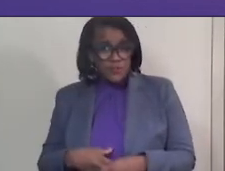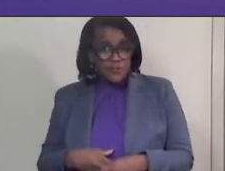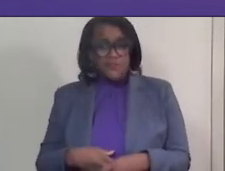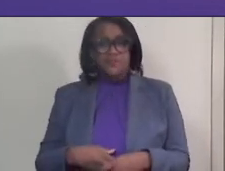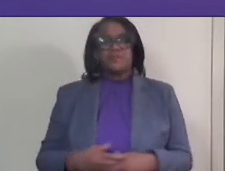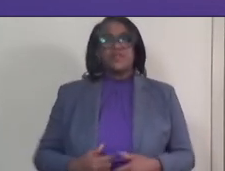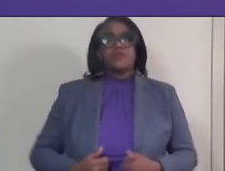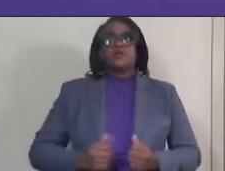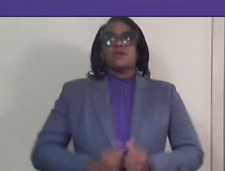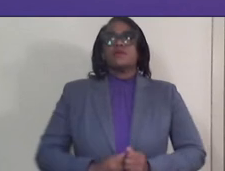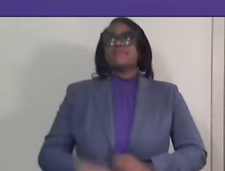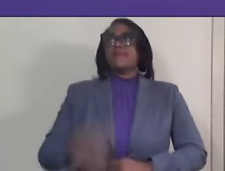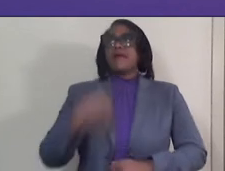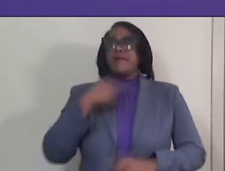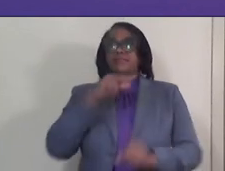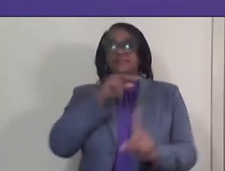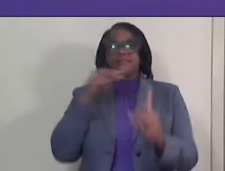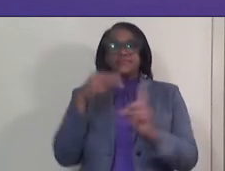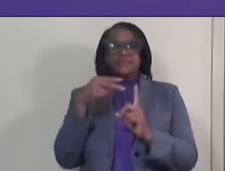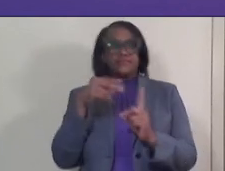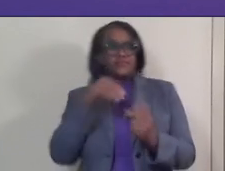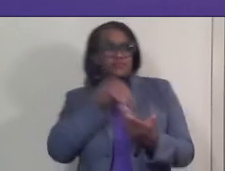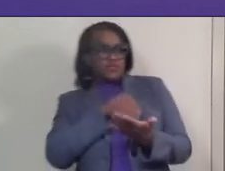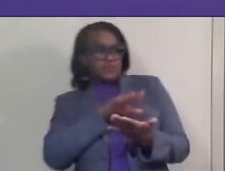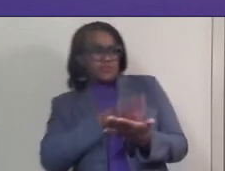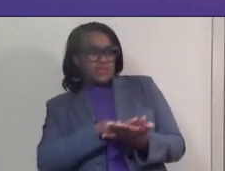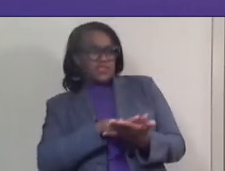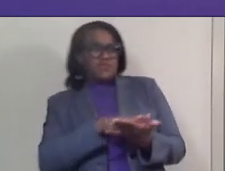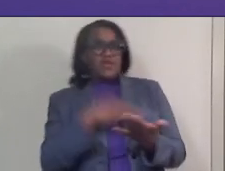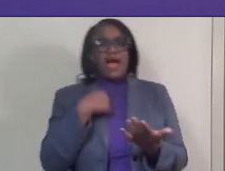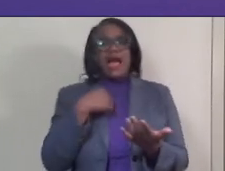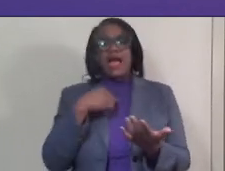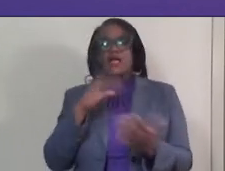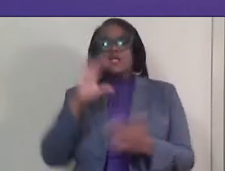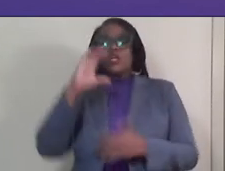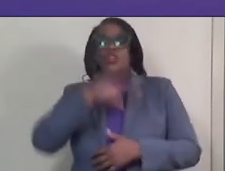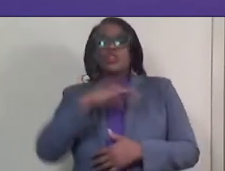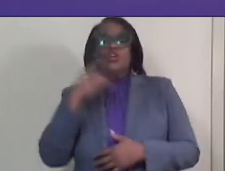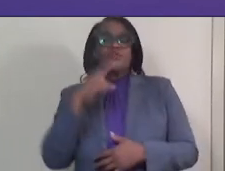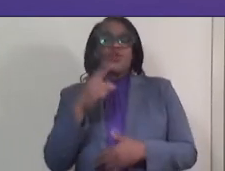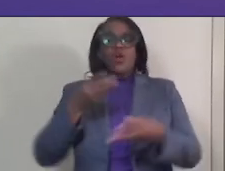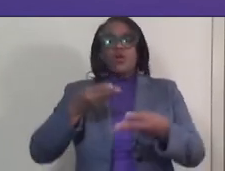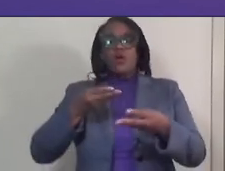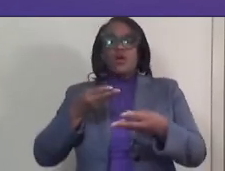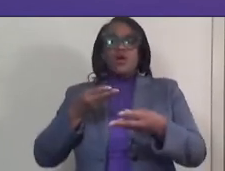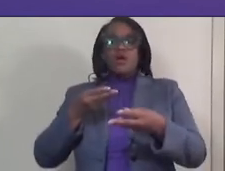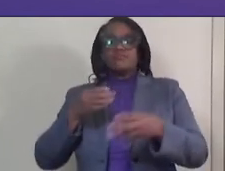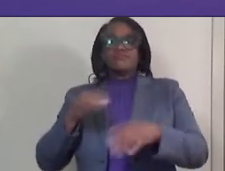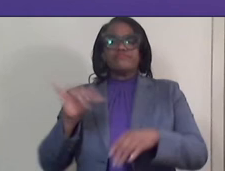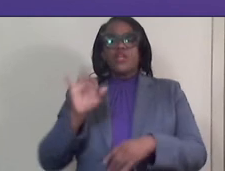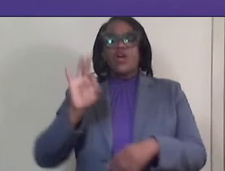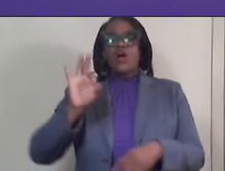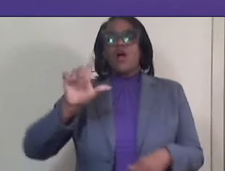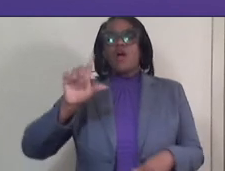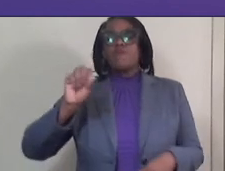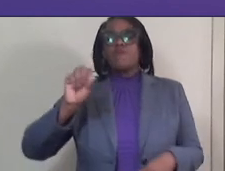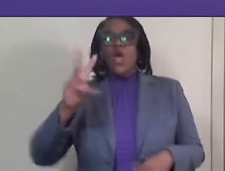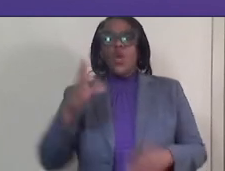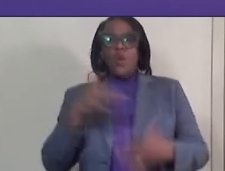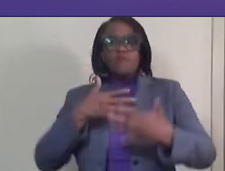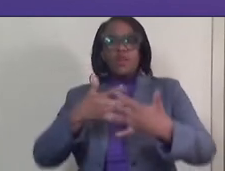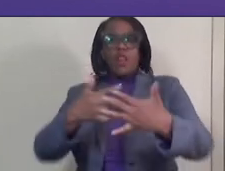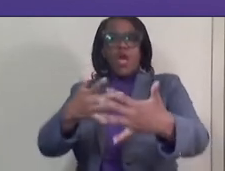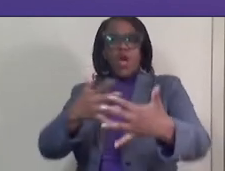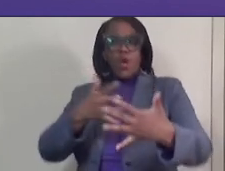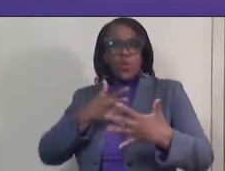in looking at it and in documenting, look for a certain flow, a certain ebb and flow that